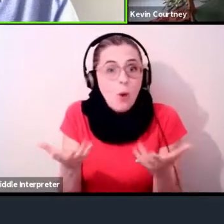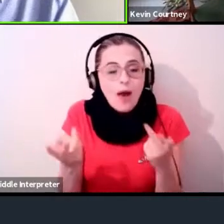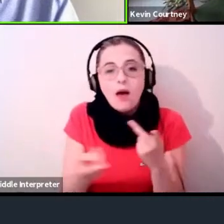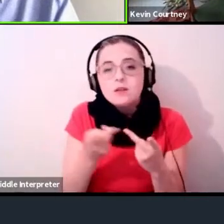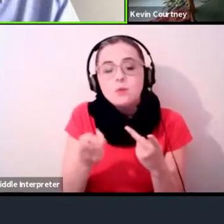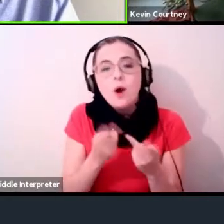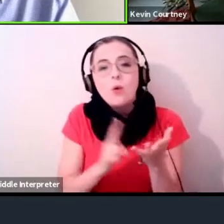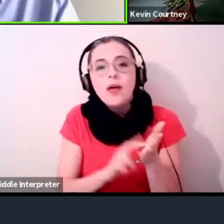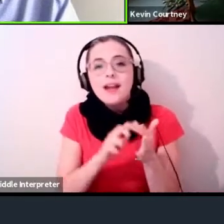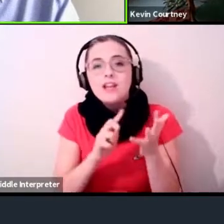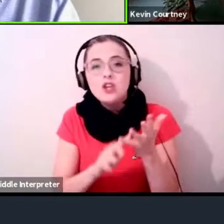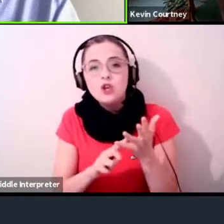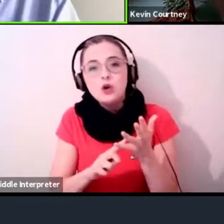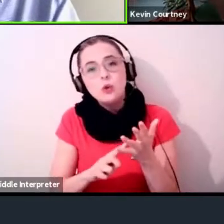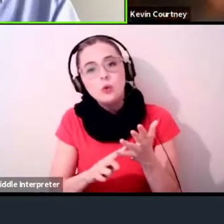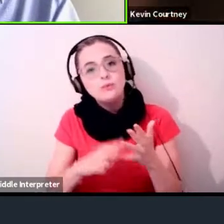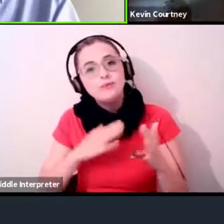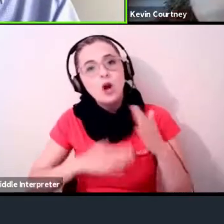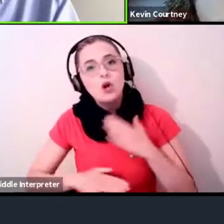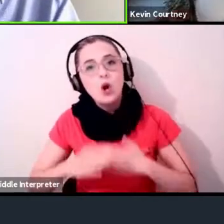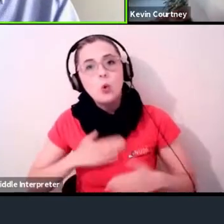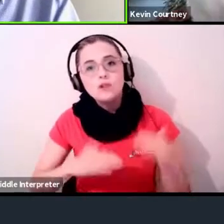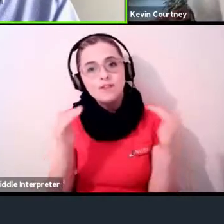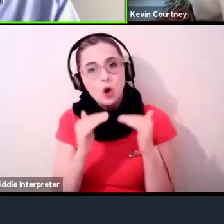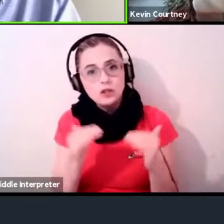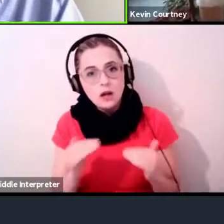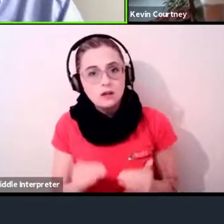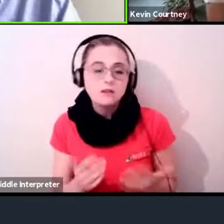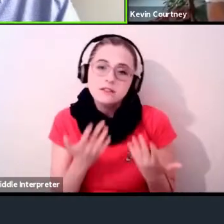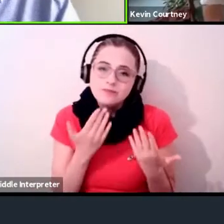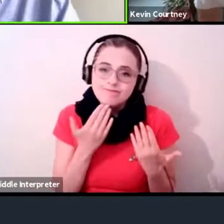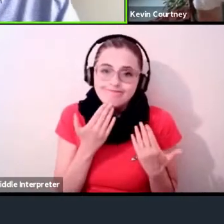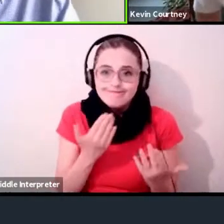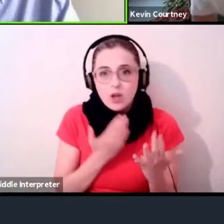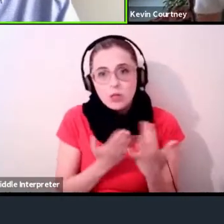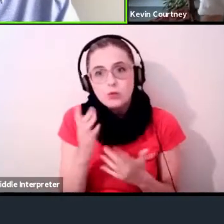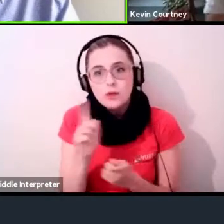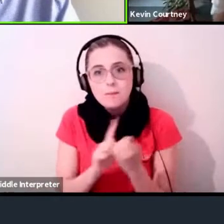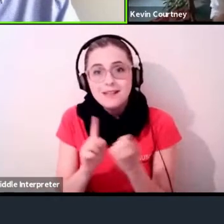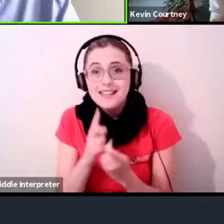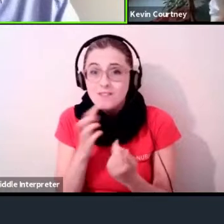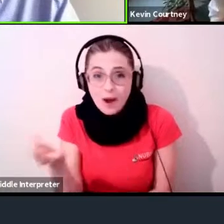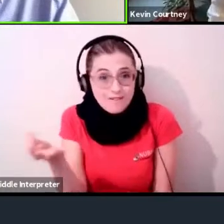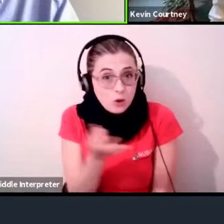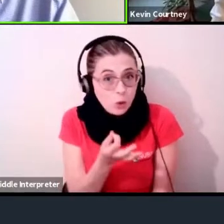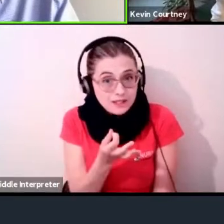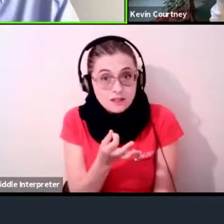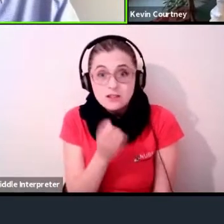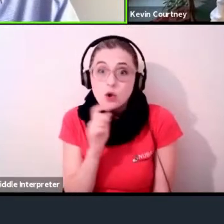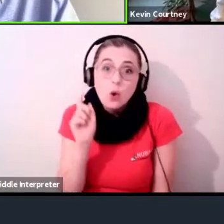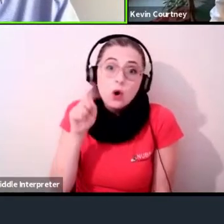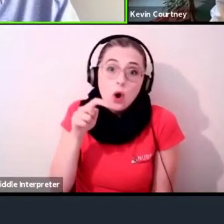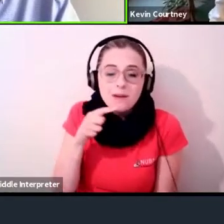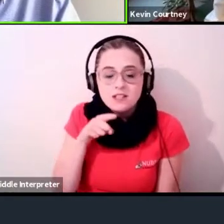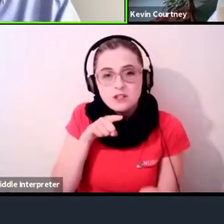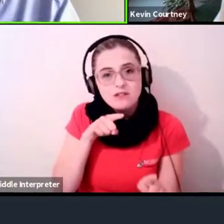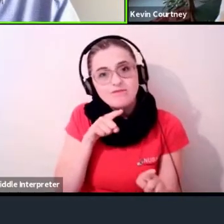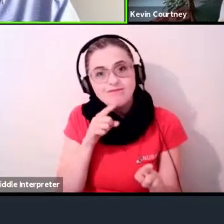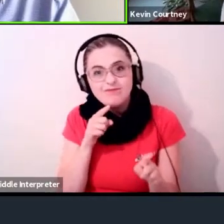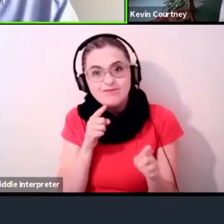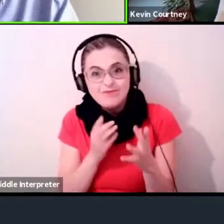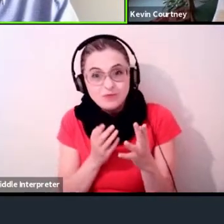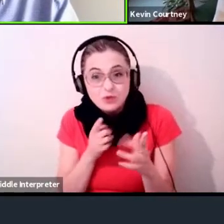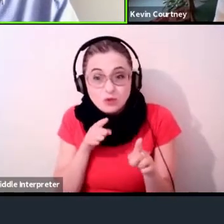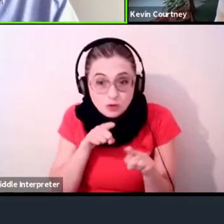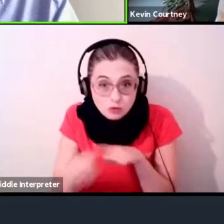conduct throughout the meeting. And if you do have any questions or comments, we'll try to deal with those throughout the chat, or through the